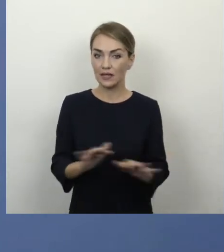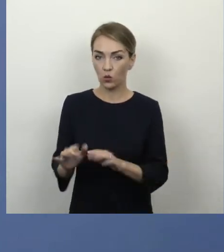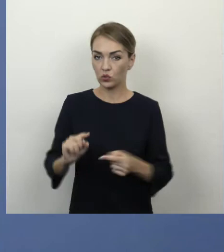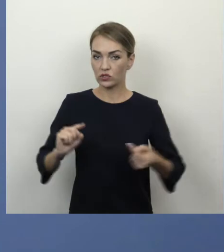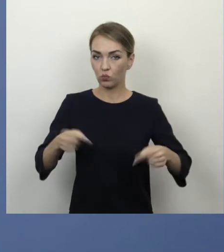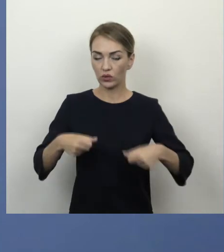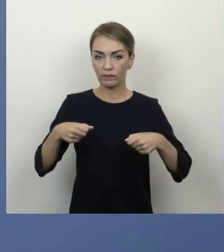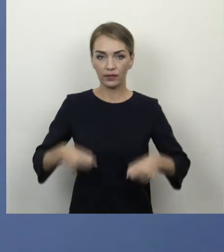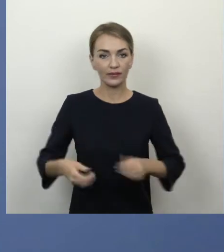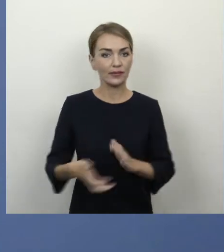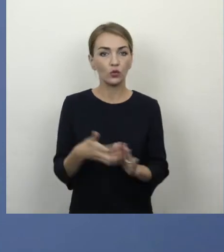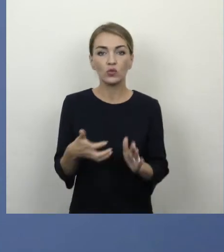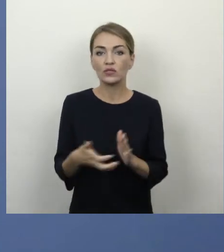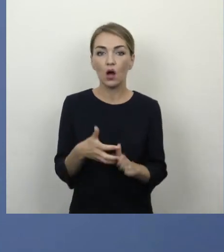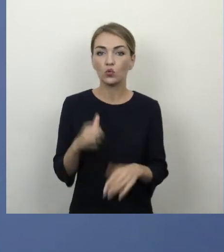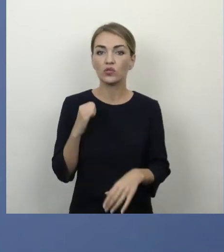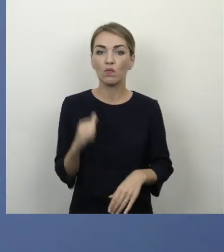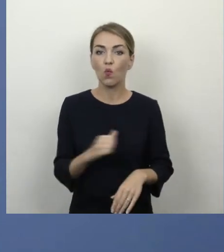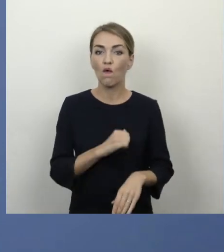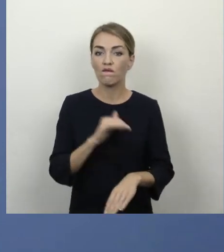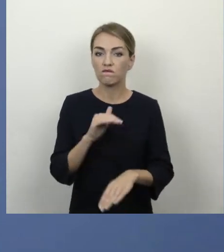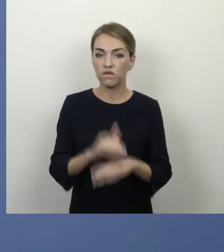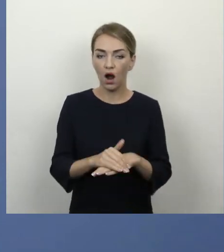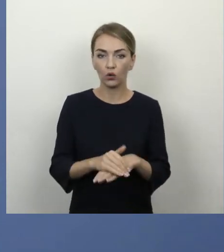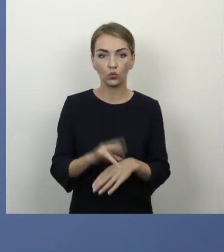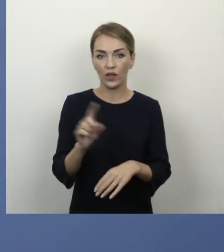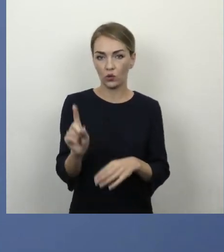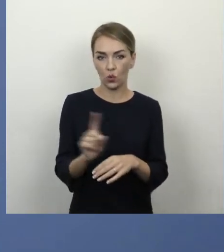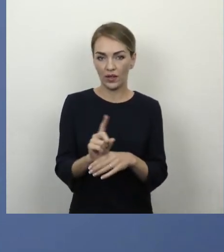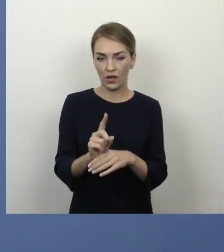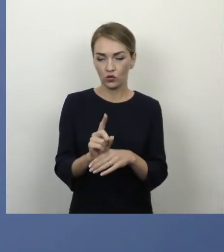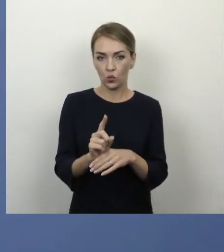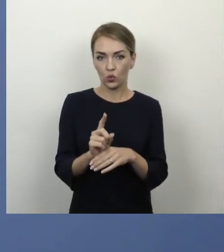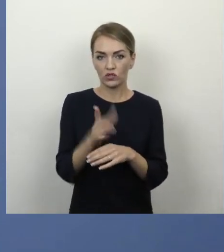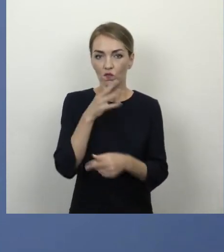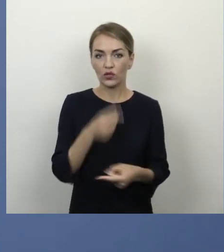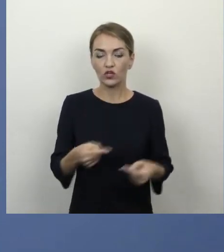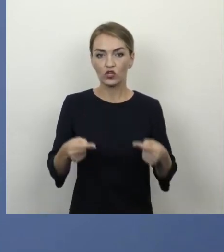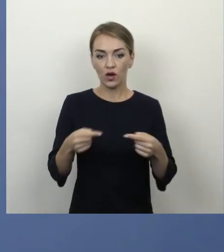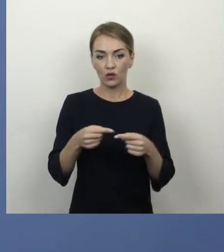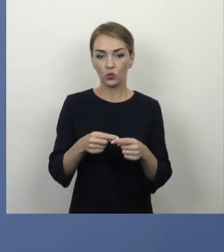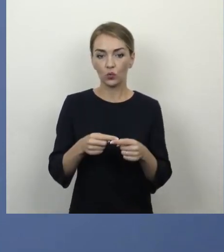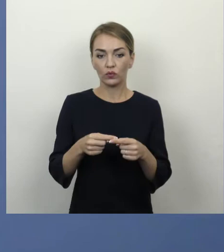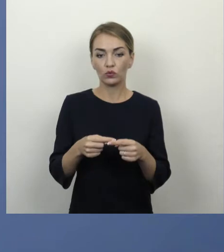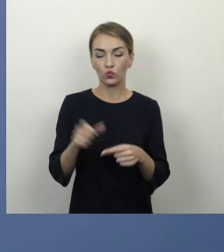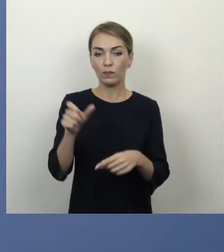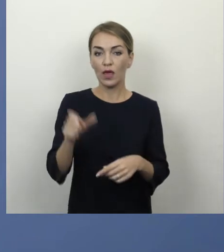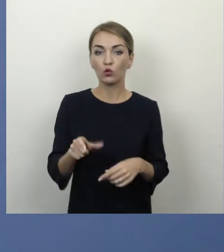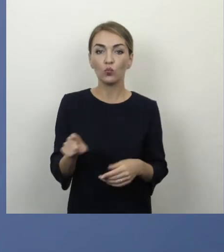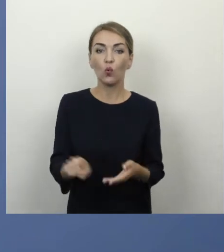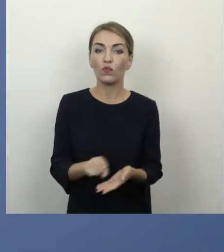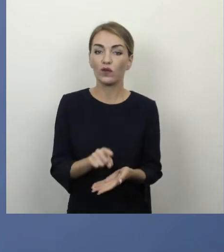court found that the very fact of